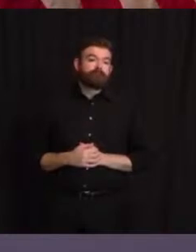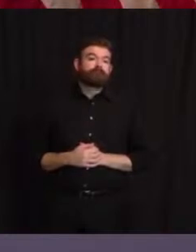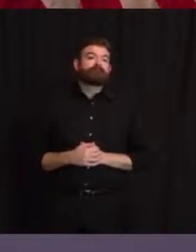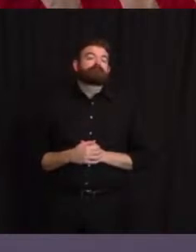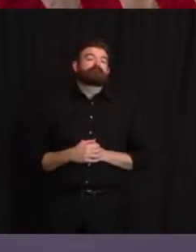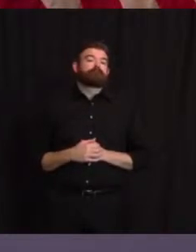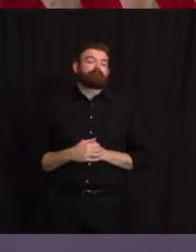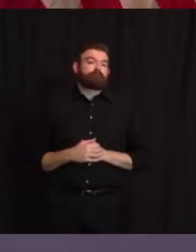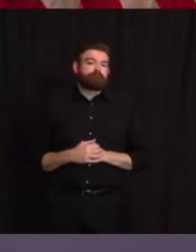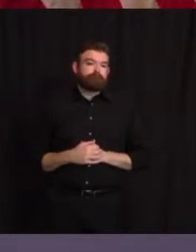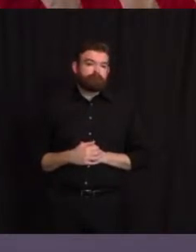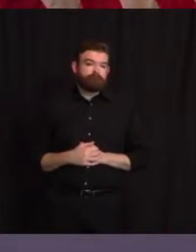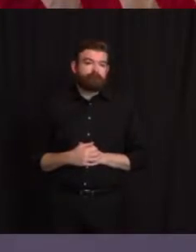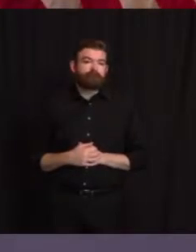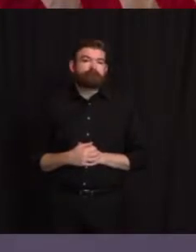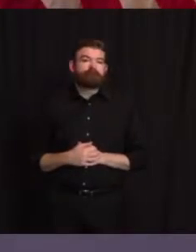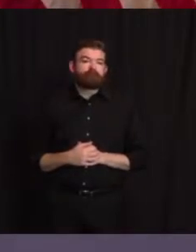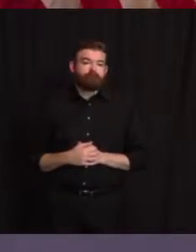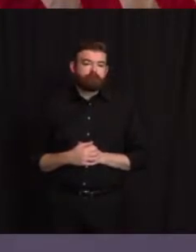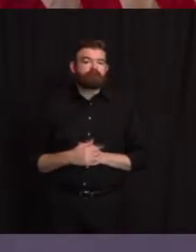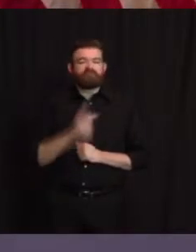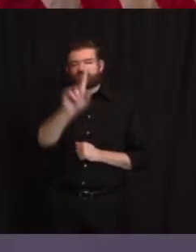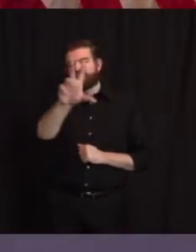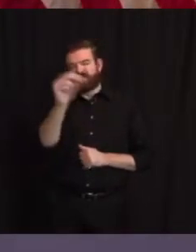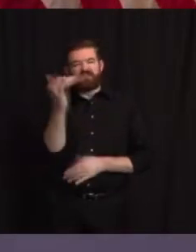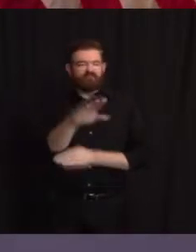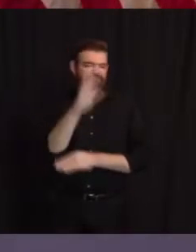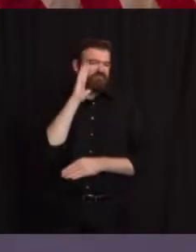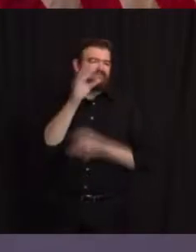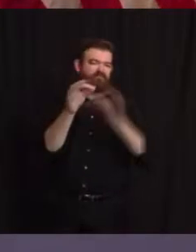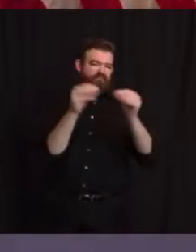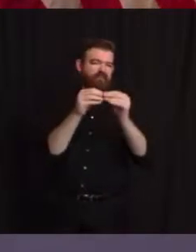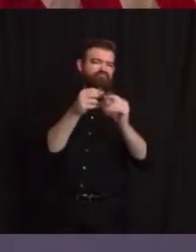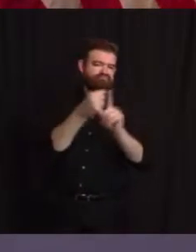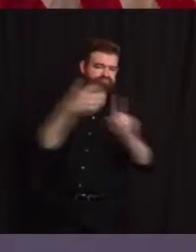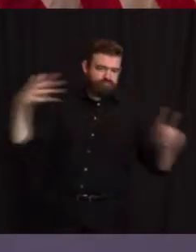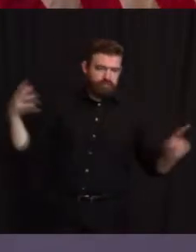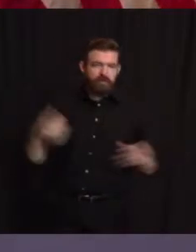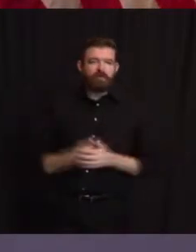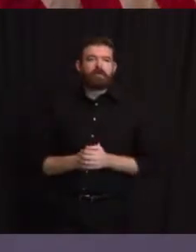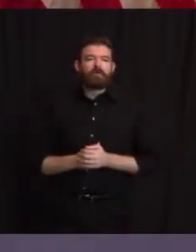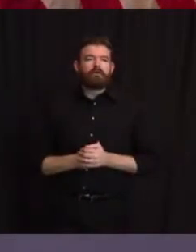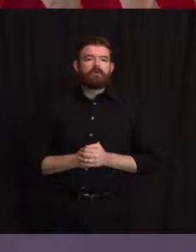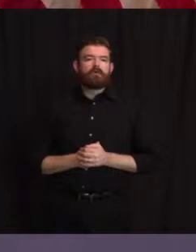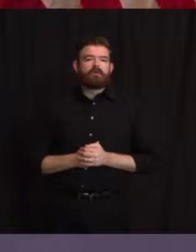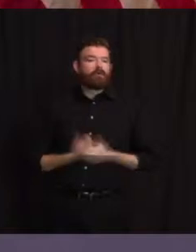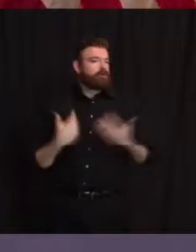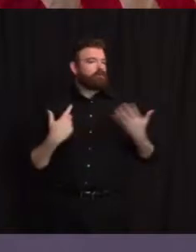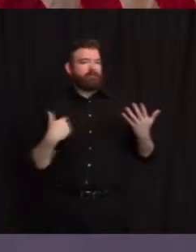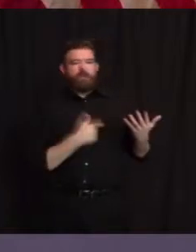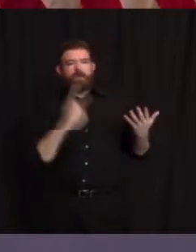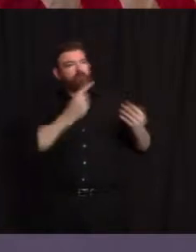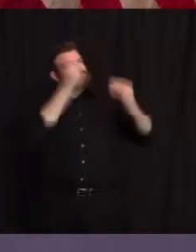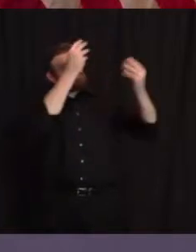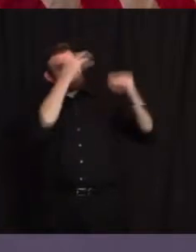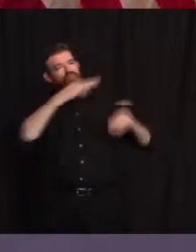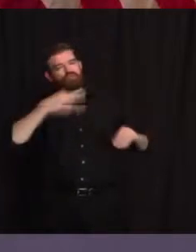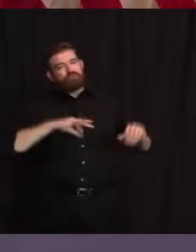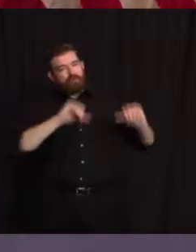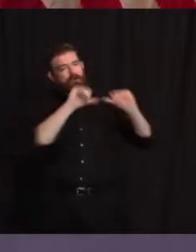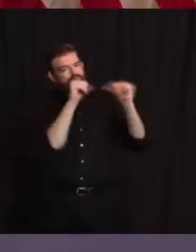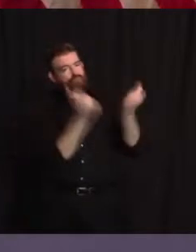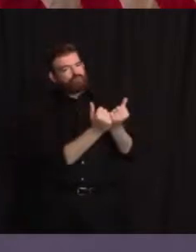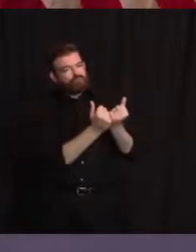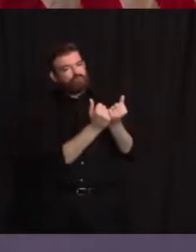at 1:30. We absolutely, as a courtesy, give them a heads up, at least in the general parameters of what that will look